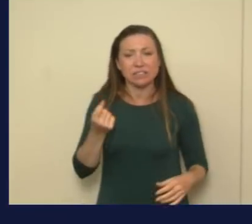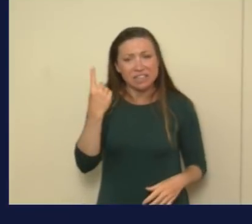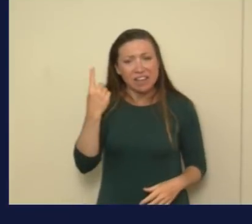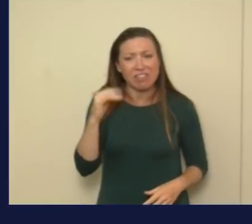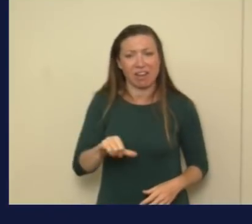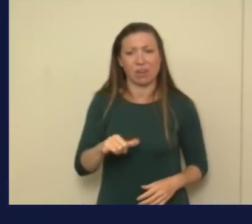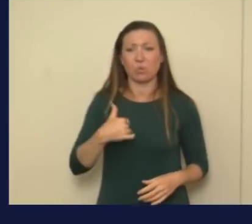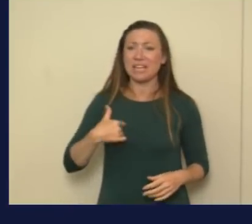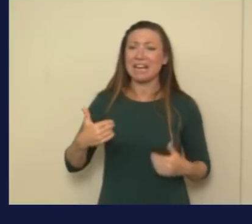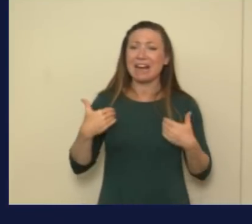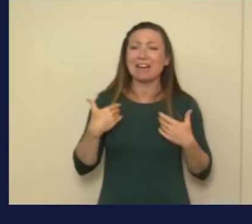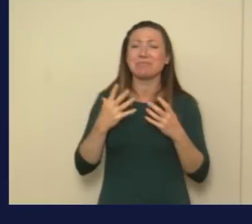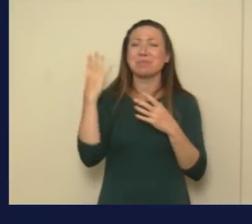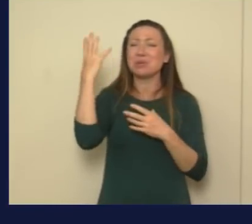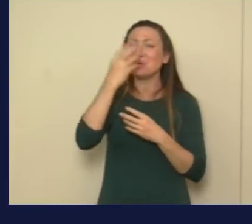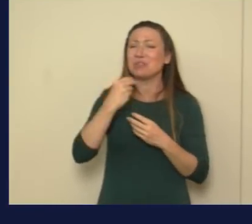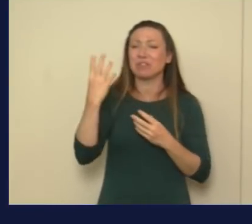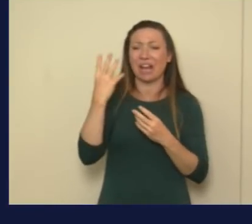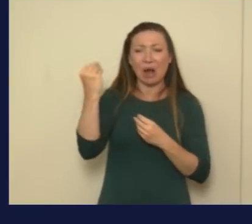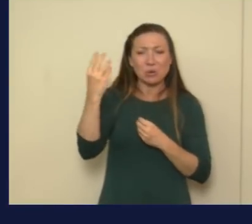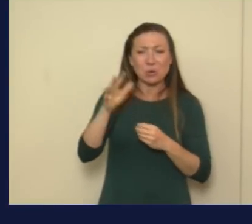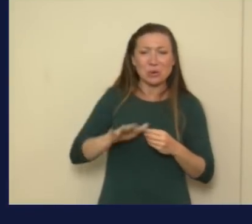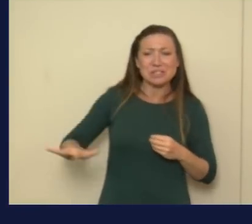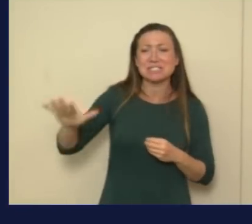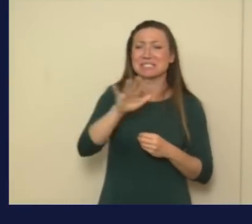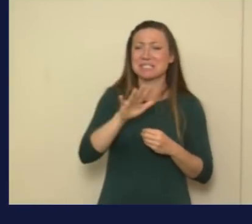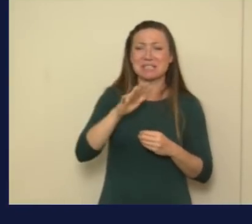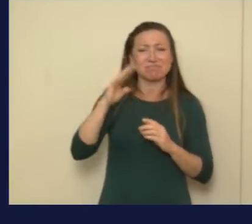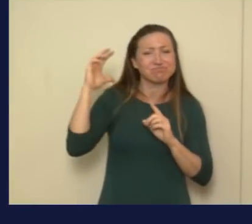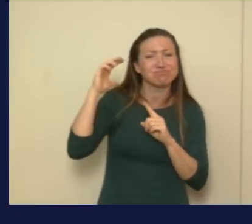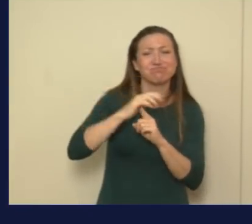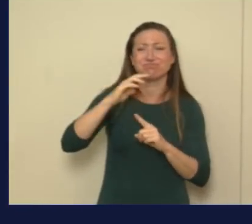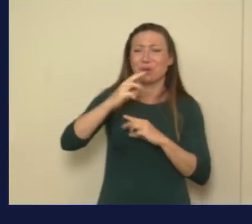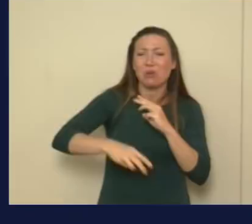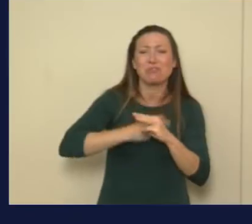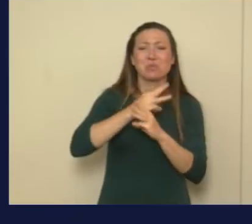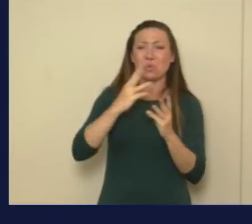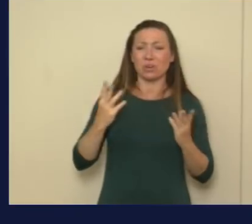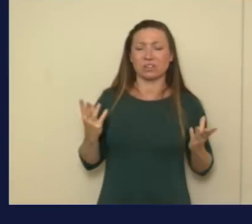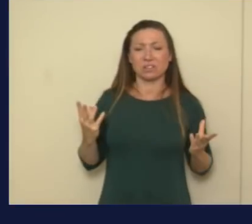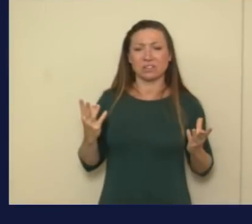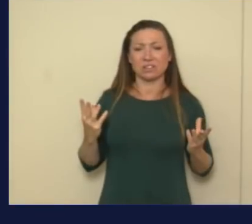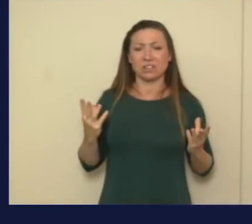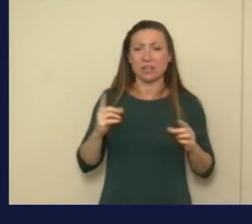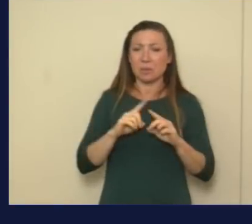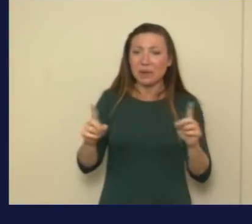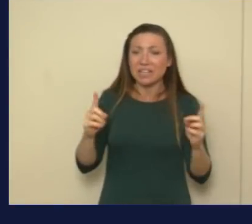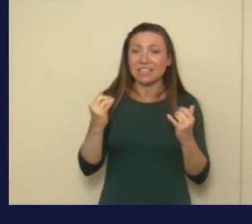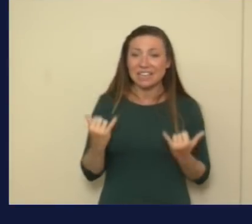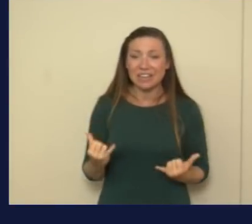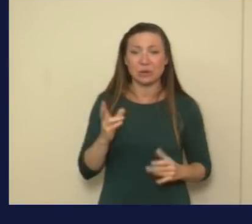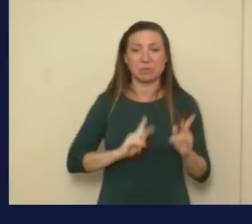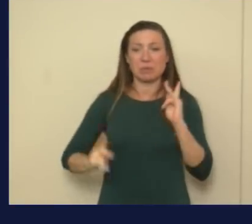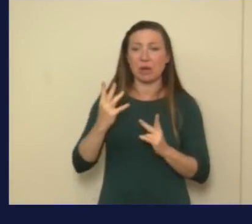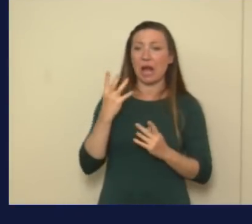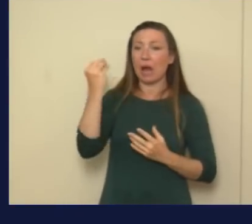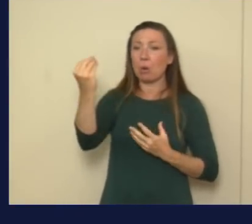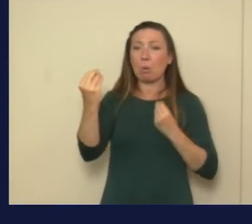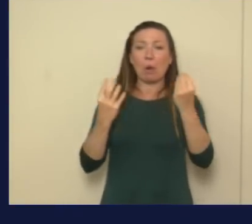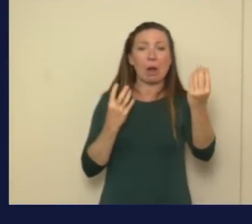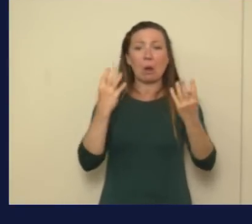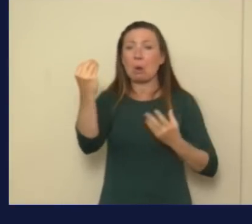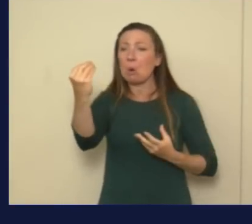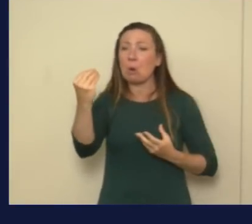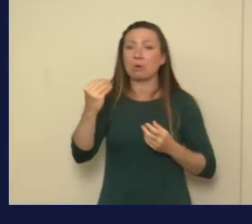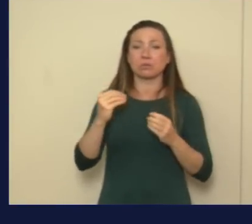into contact with other folks, and particularly if you're not wearing a mask. And we're getting reports of adult